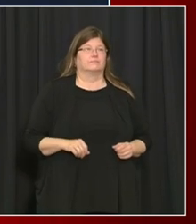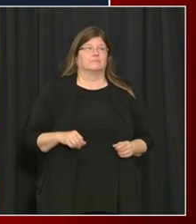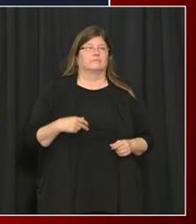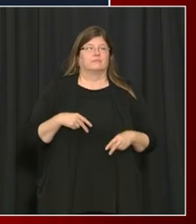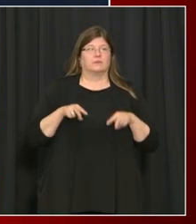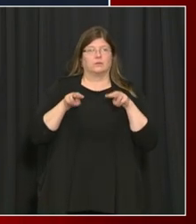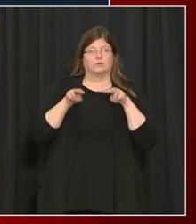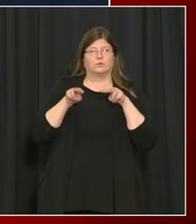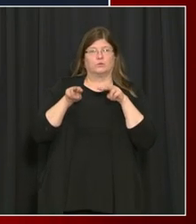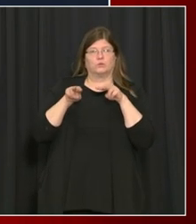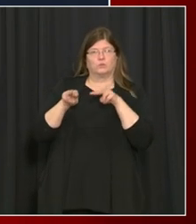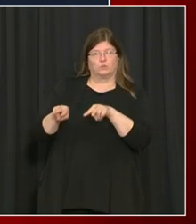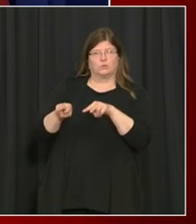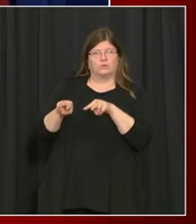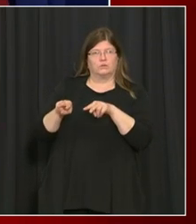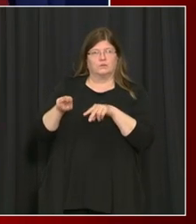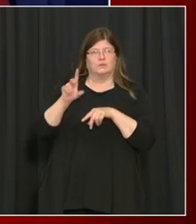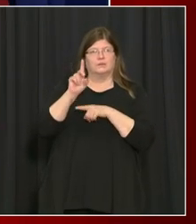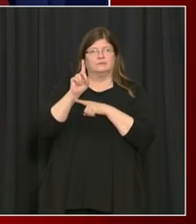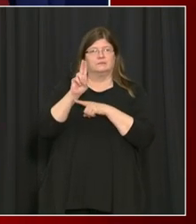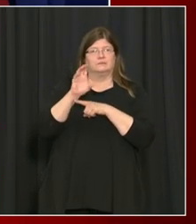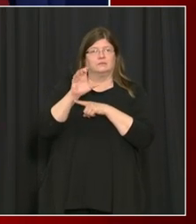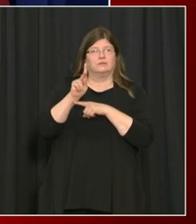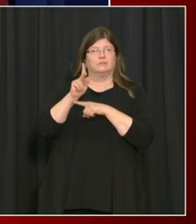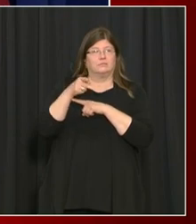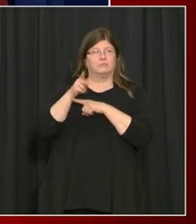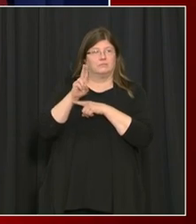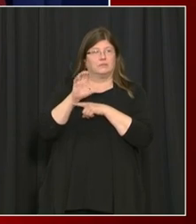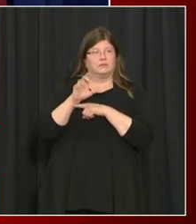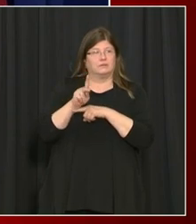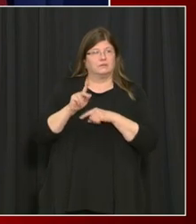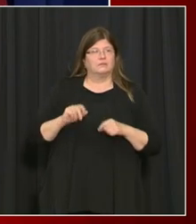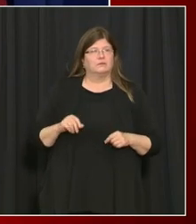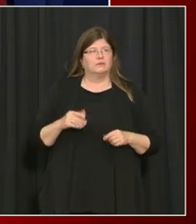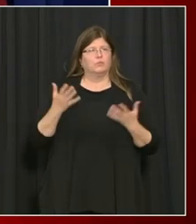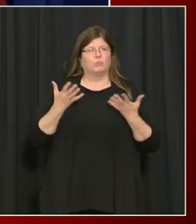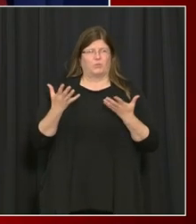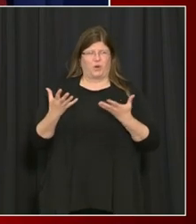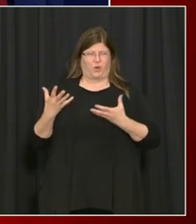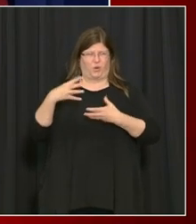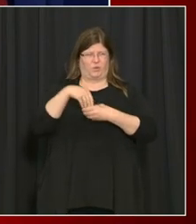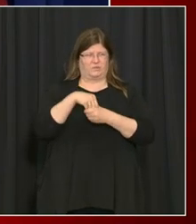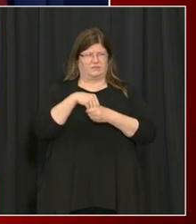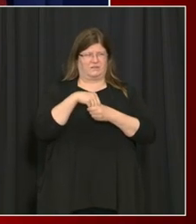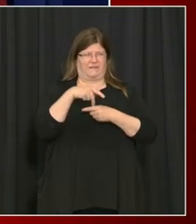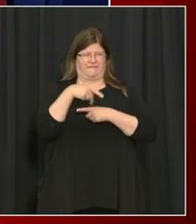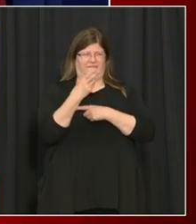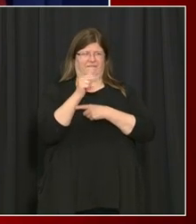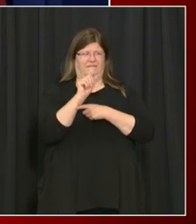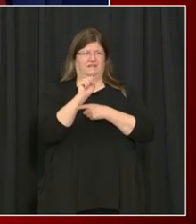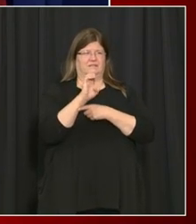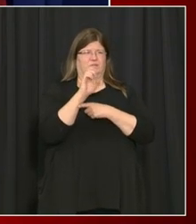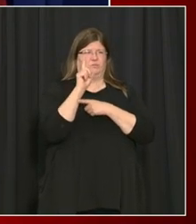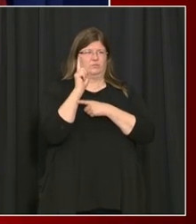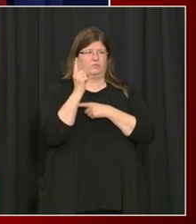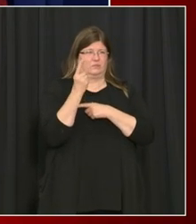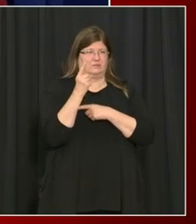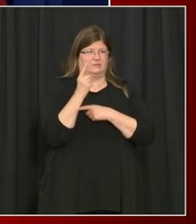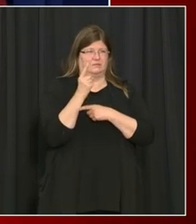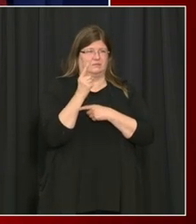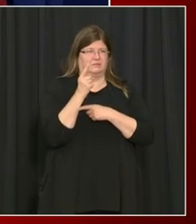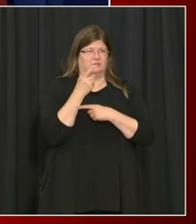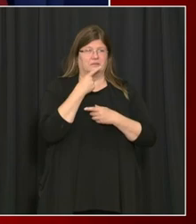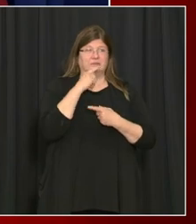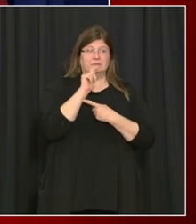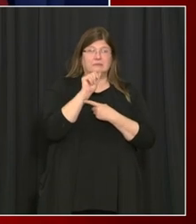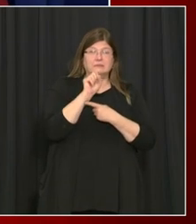What was your question? Is are dog parks allowed? What's included in phase 1 reopening that your task force did not recommend to be included in phase 1?